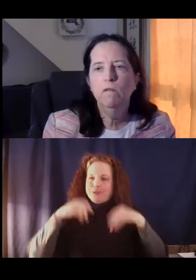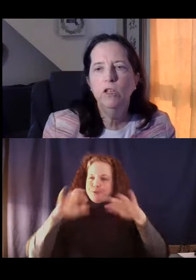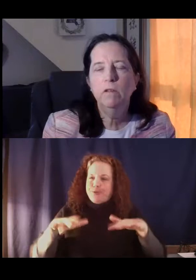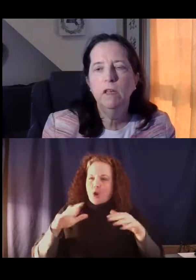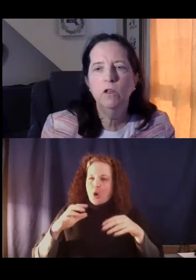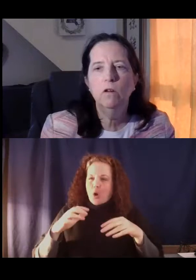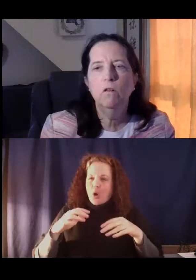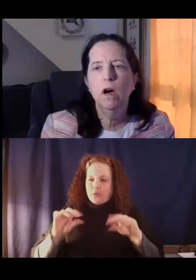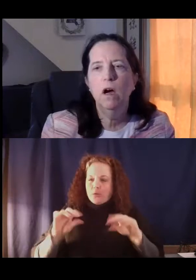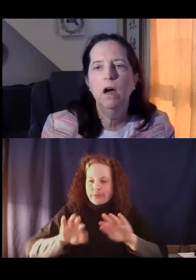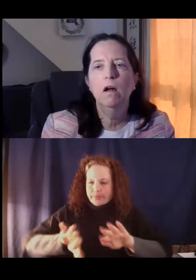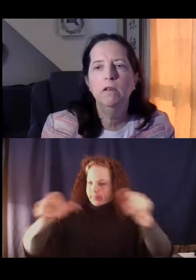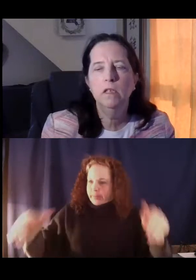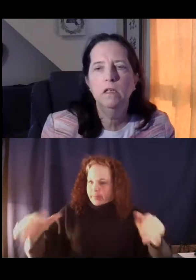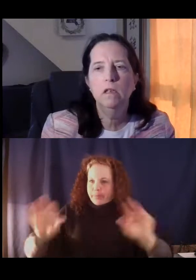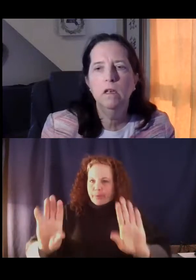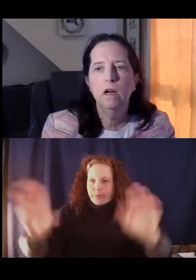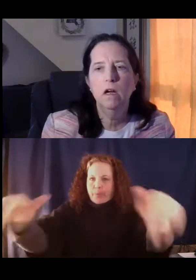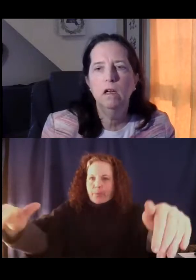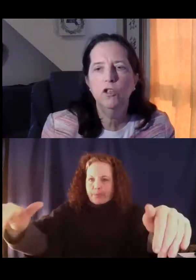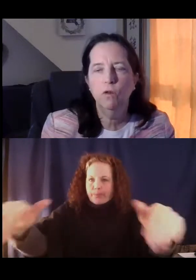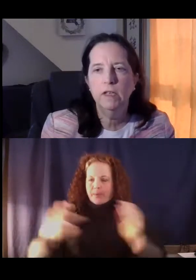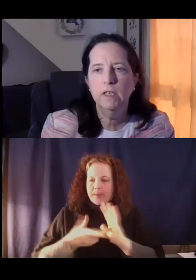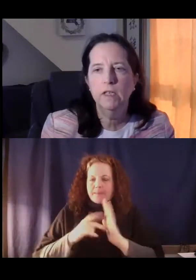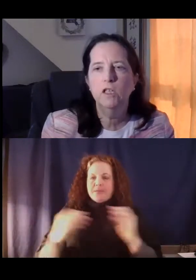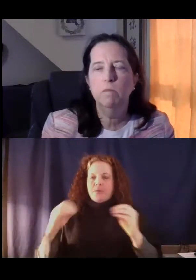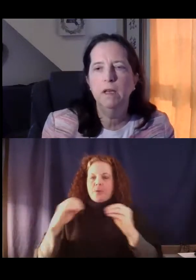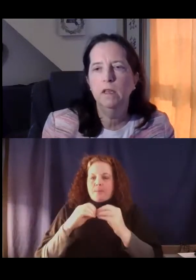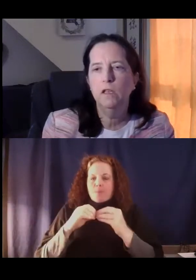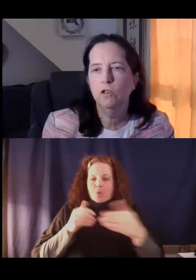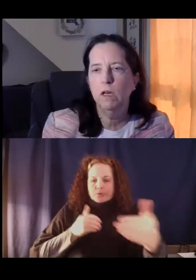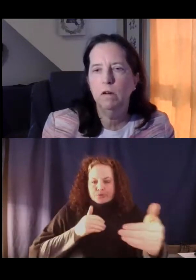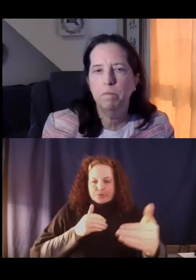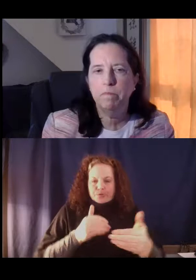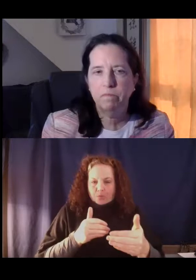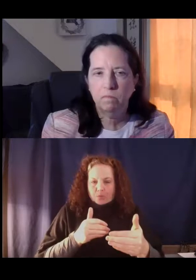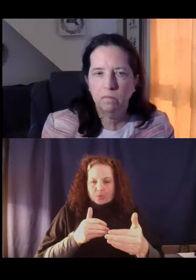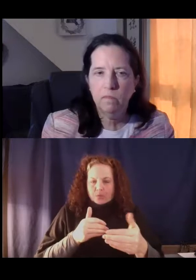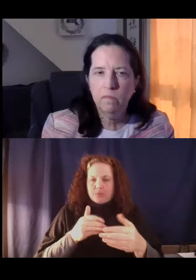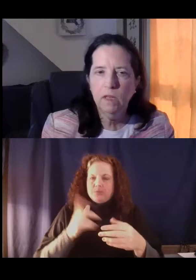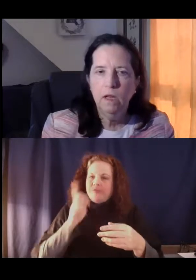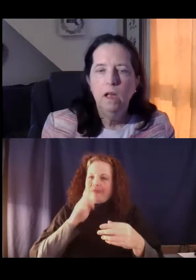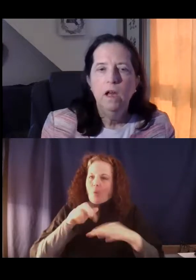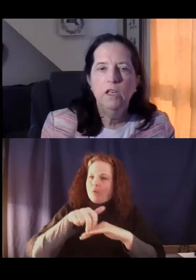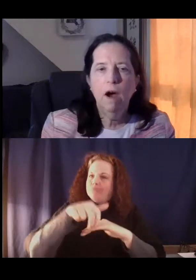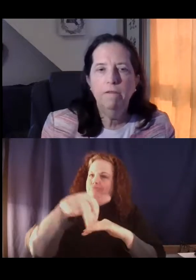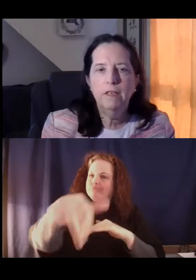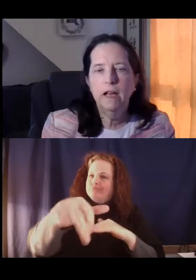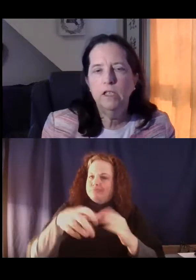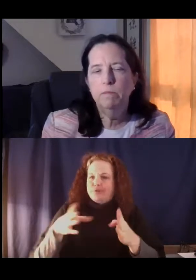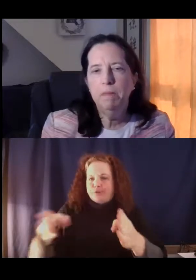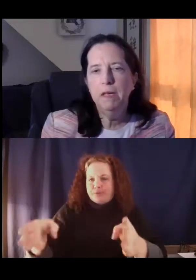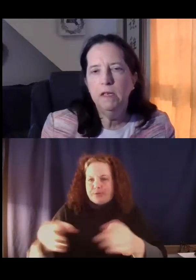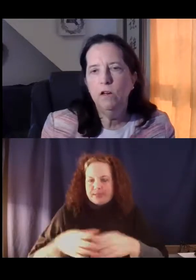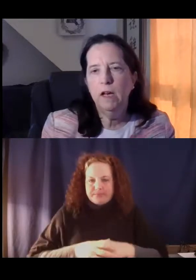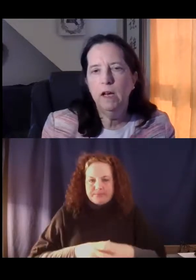street, which gives you a shorter distance to be in the street. The traffic